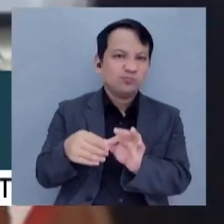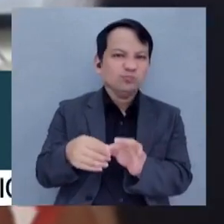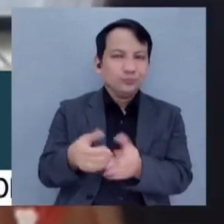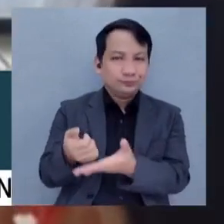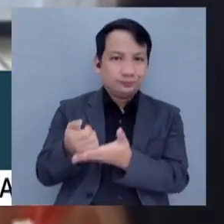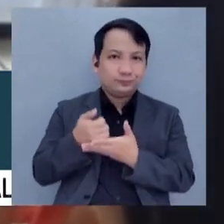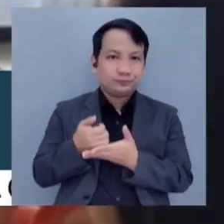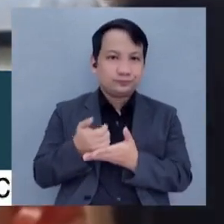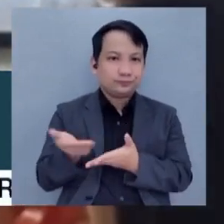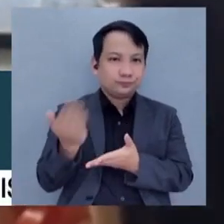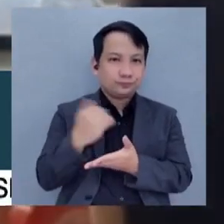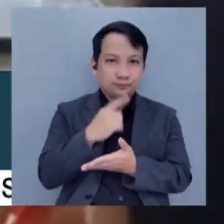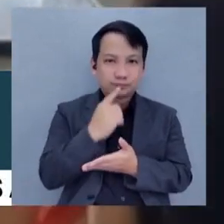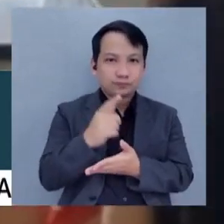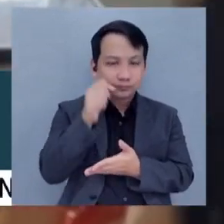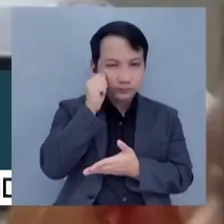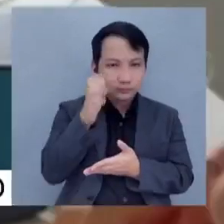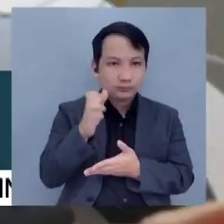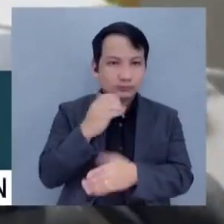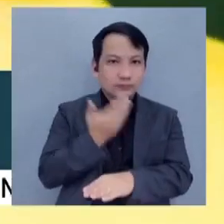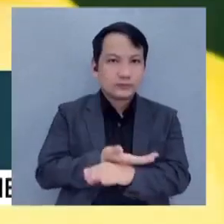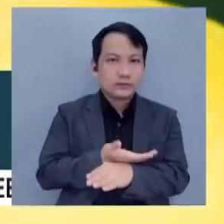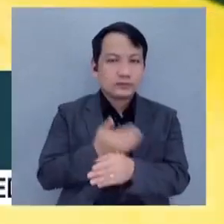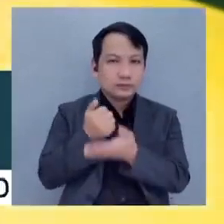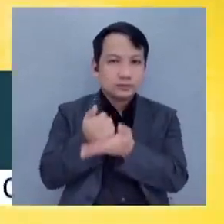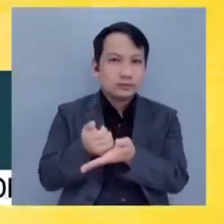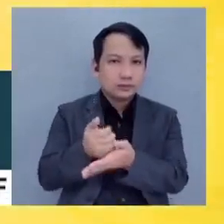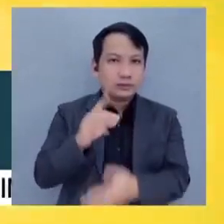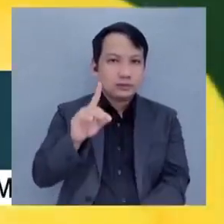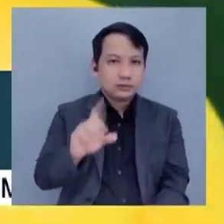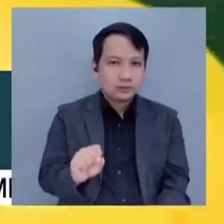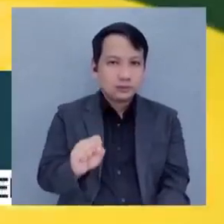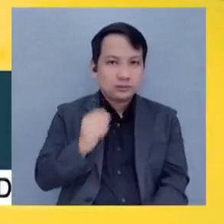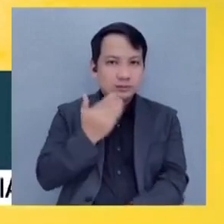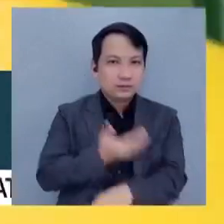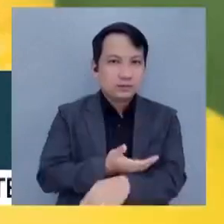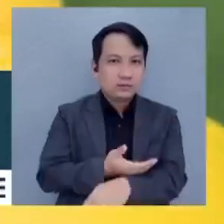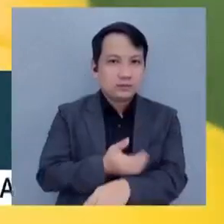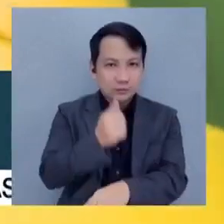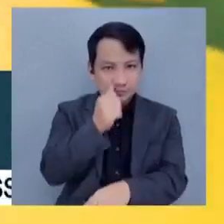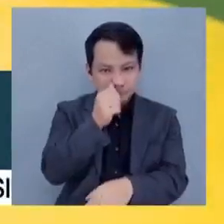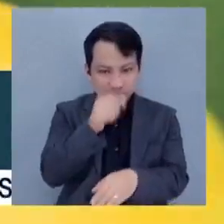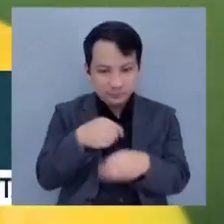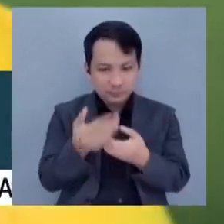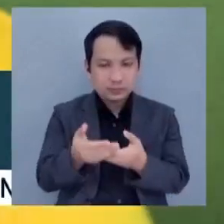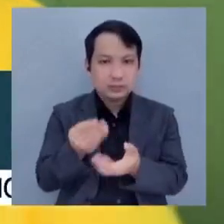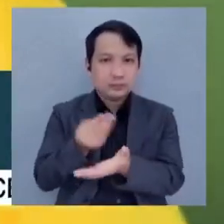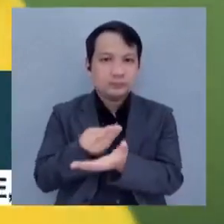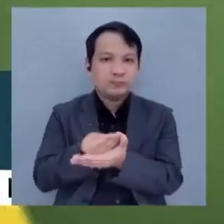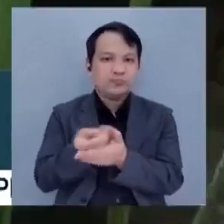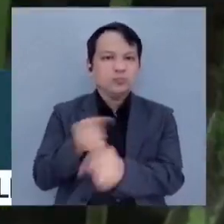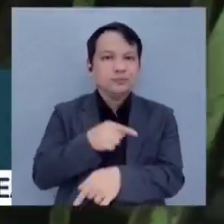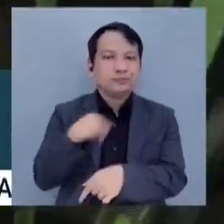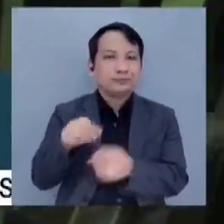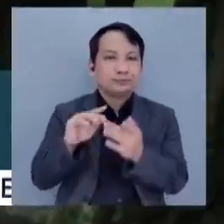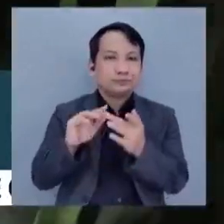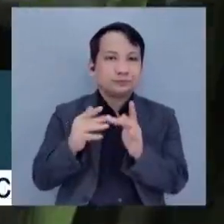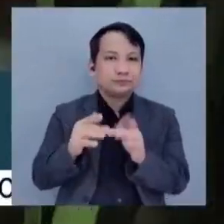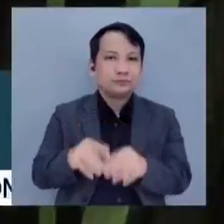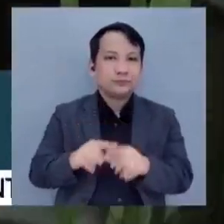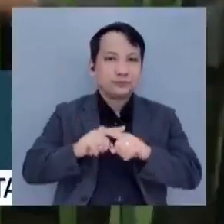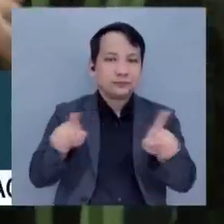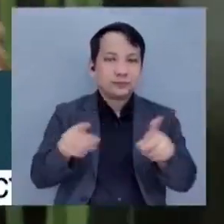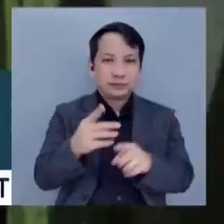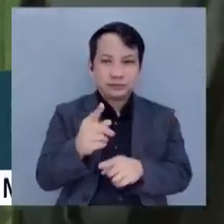for Albano, who has a son with Down syndrome. The father and son received money and other donations from netizens. But the DTI